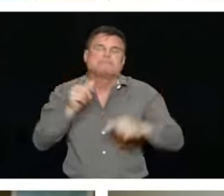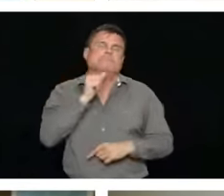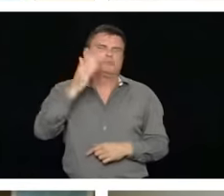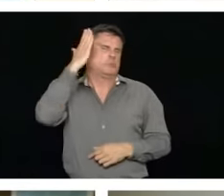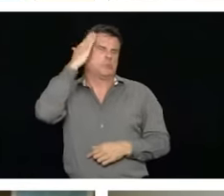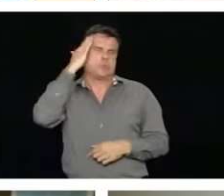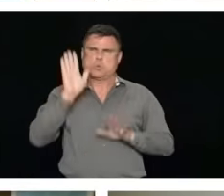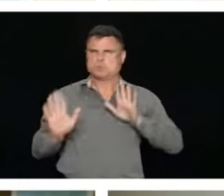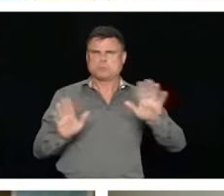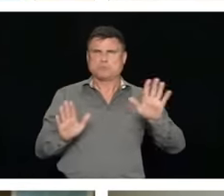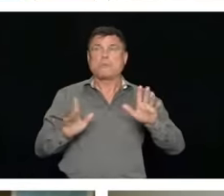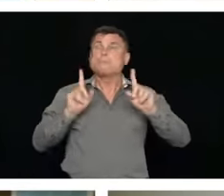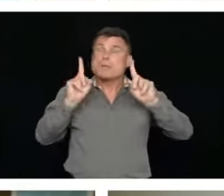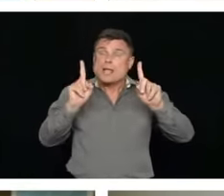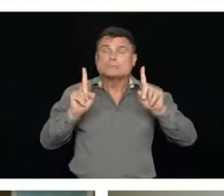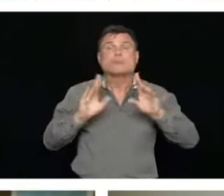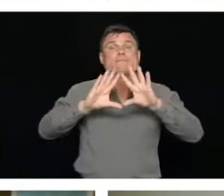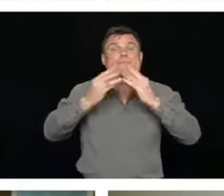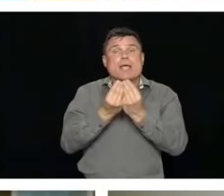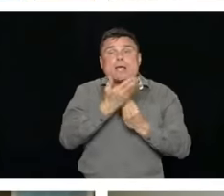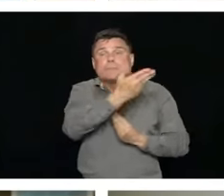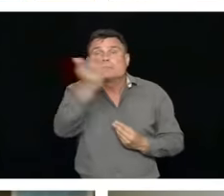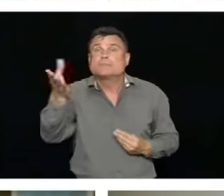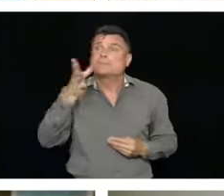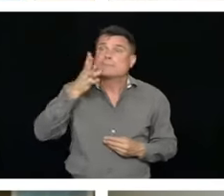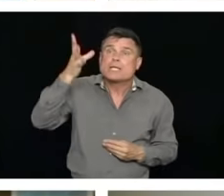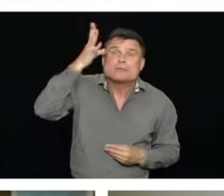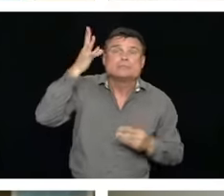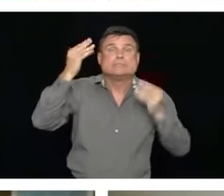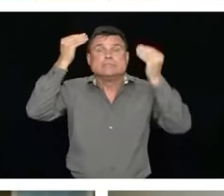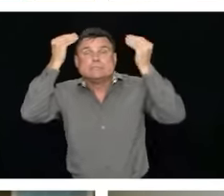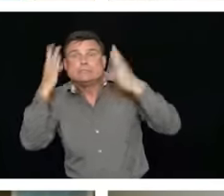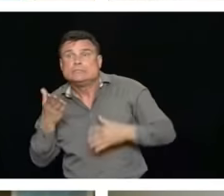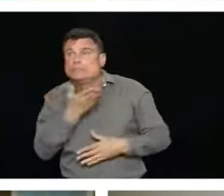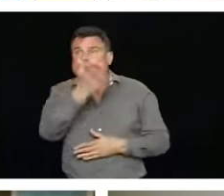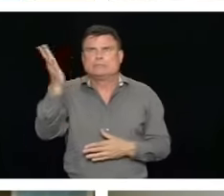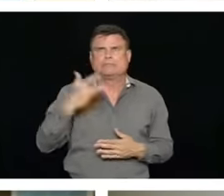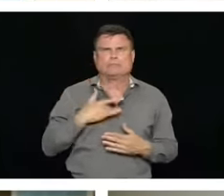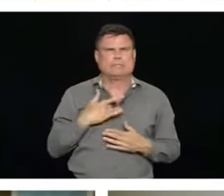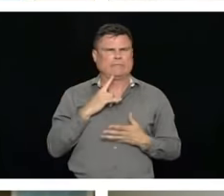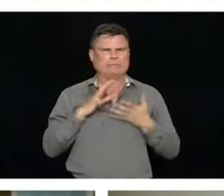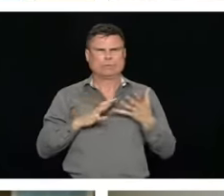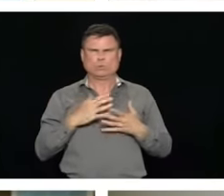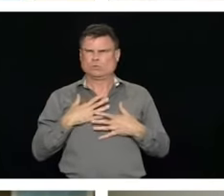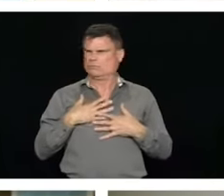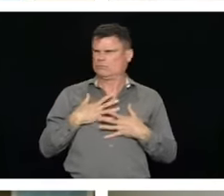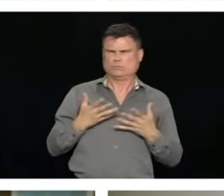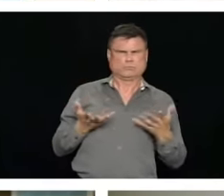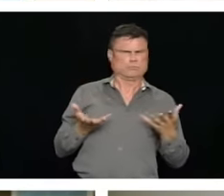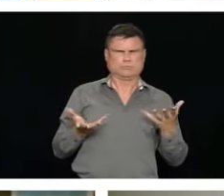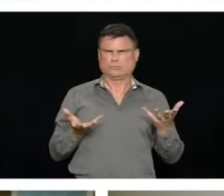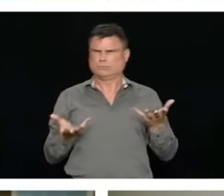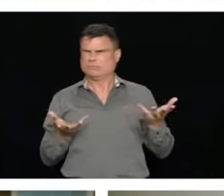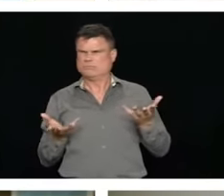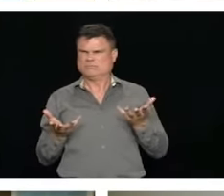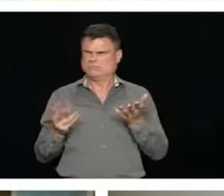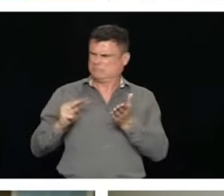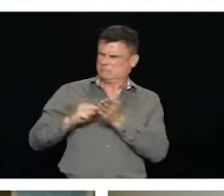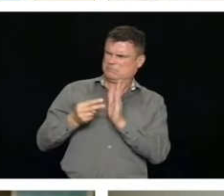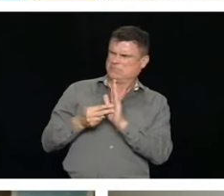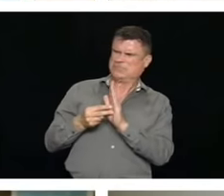So we're doing everything we can to, first of all, ensure that we have very few cases in our province, and we've done